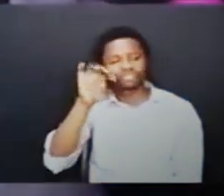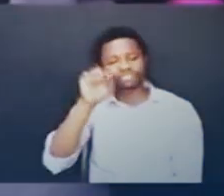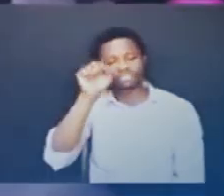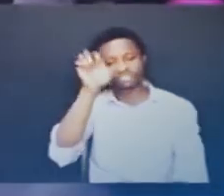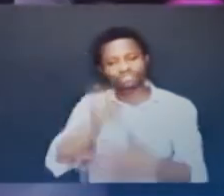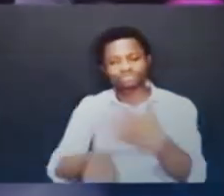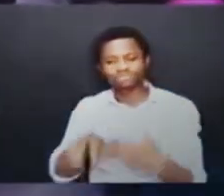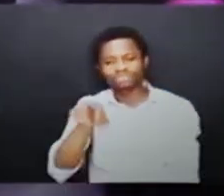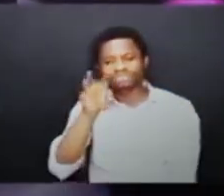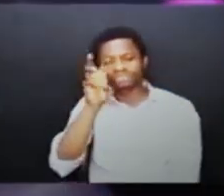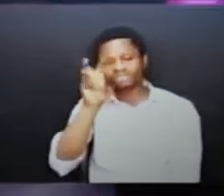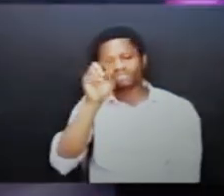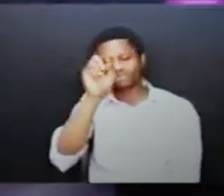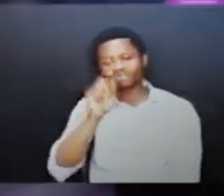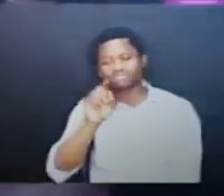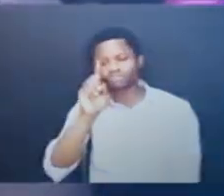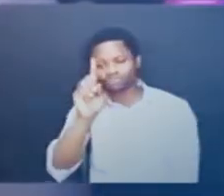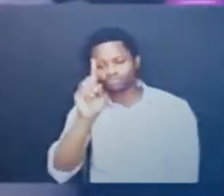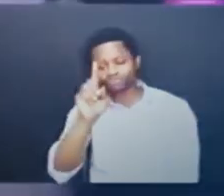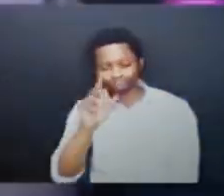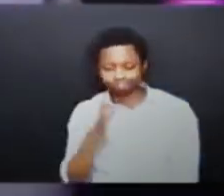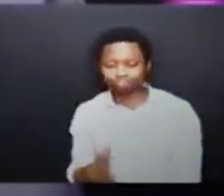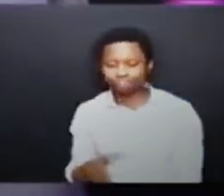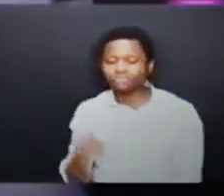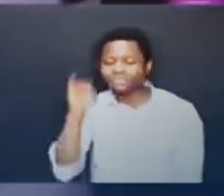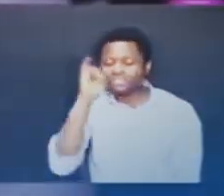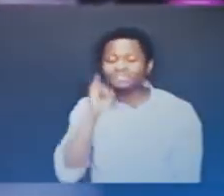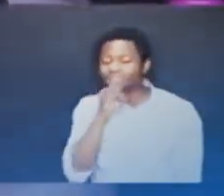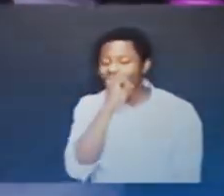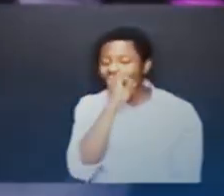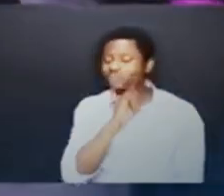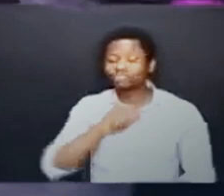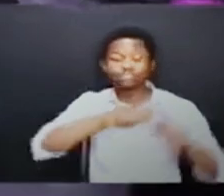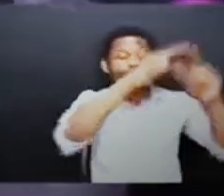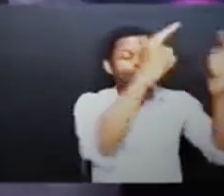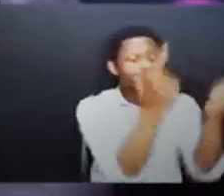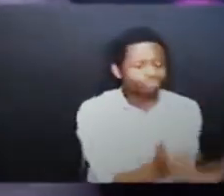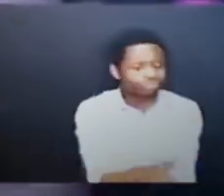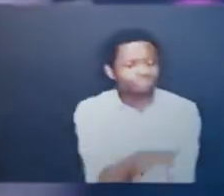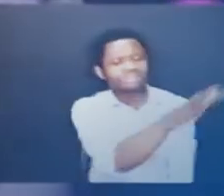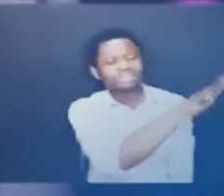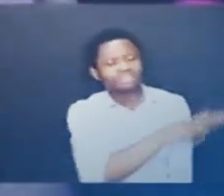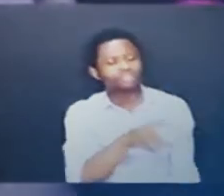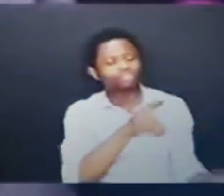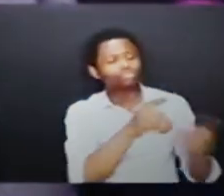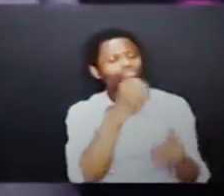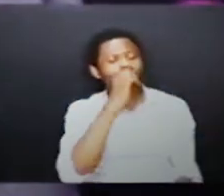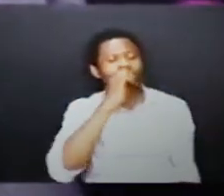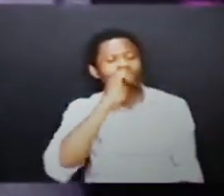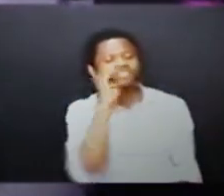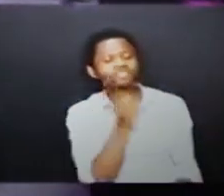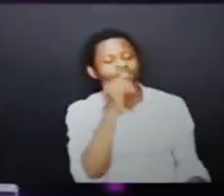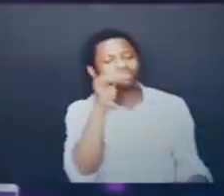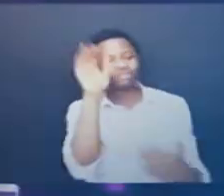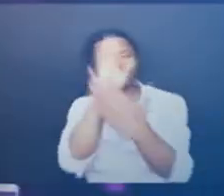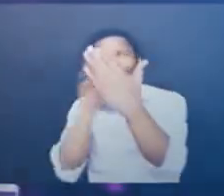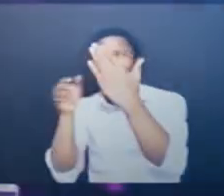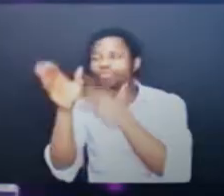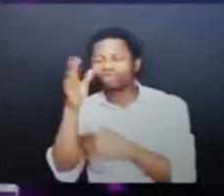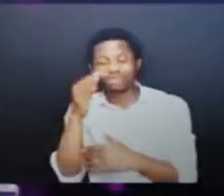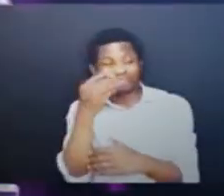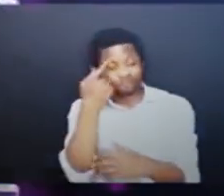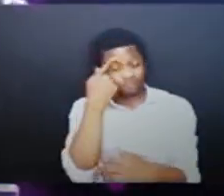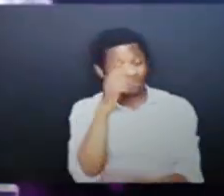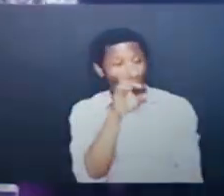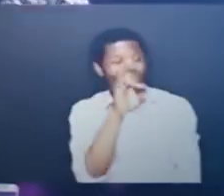Verse 1. The Israelites did evil in the eyes of the Lord. And for 7 years, he gave them into